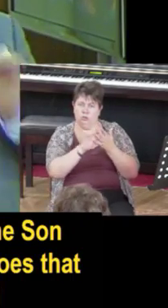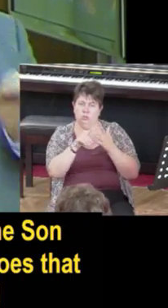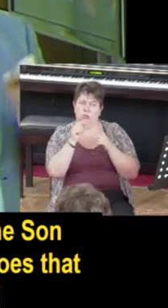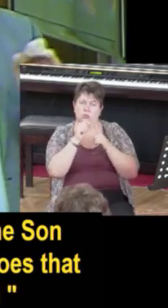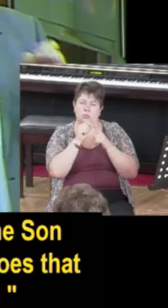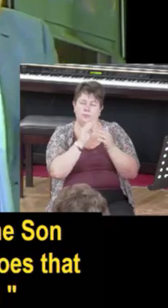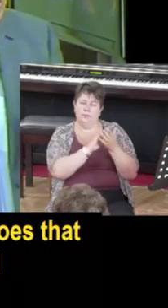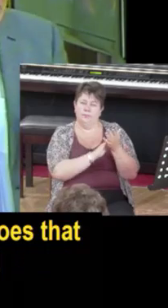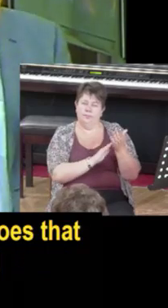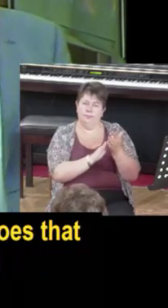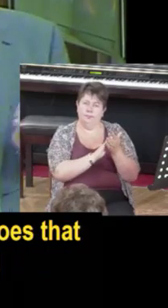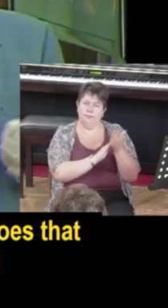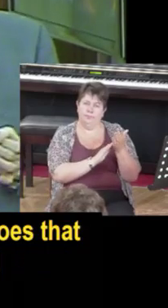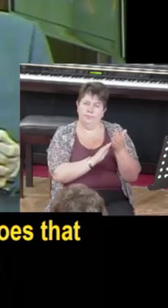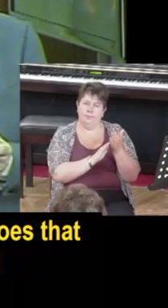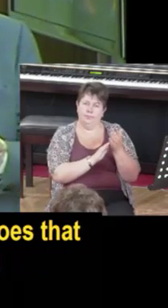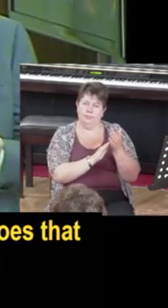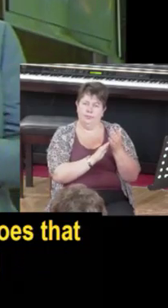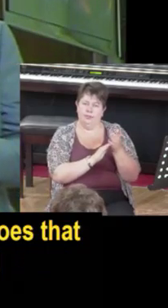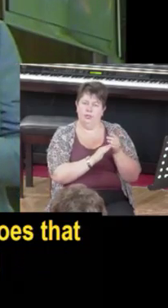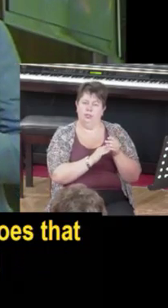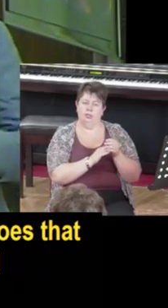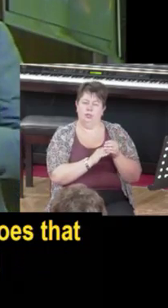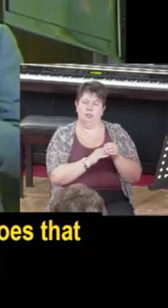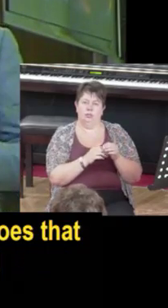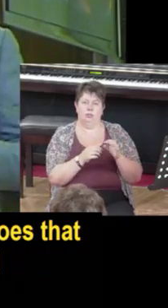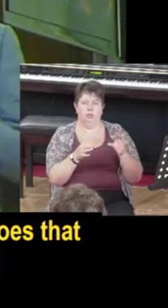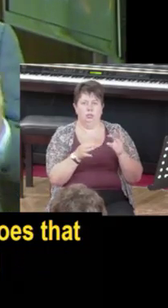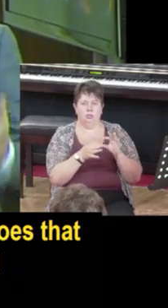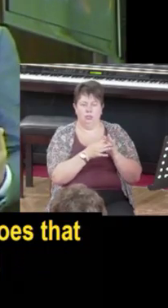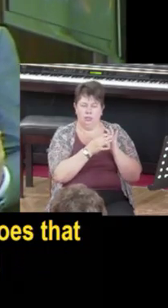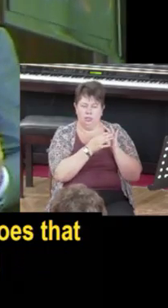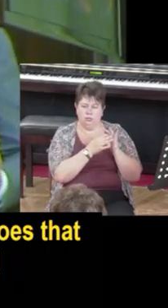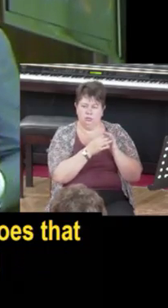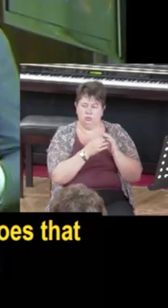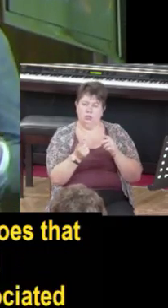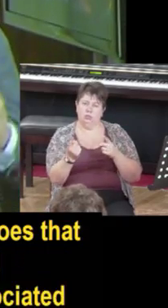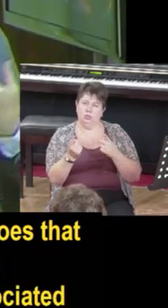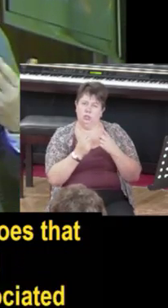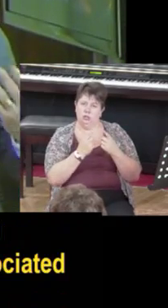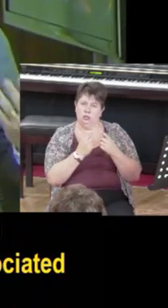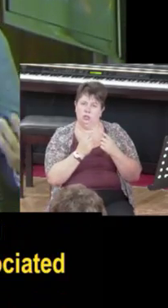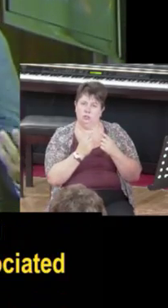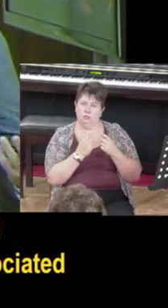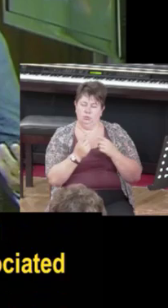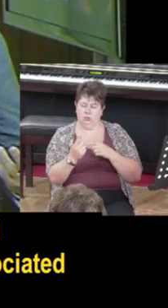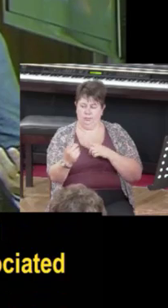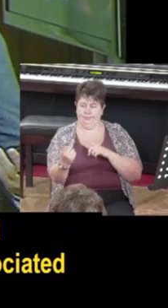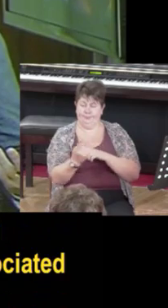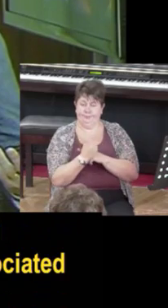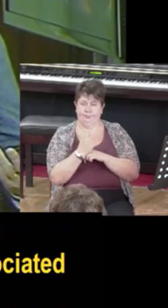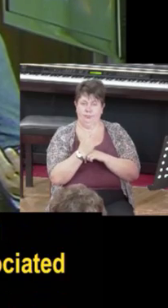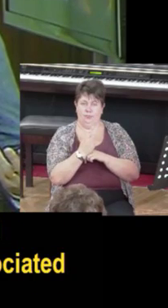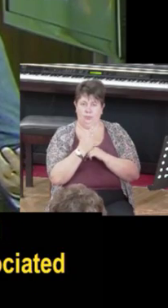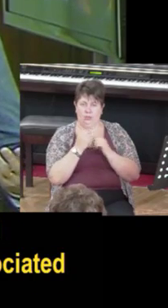was originally associated with the phrase to come towards and kiss.